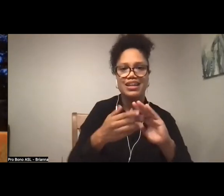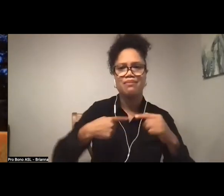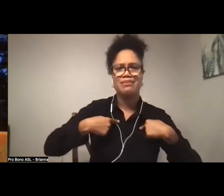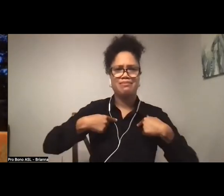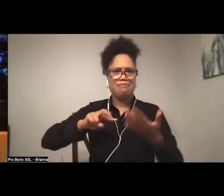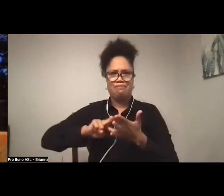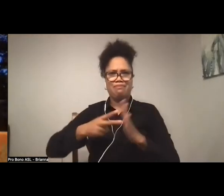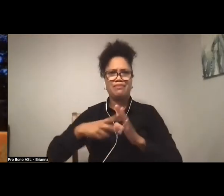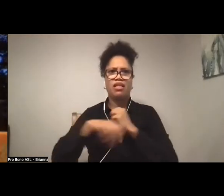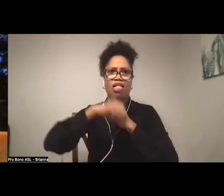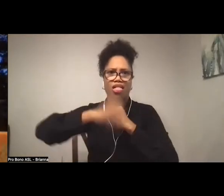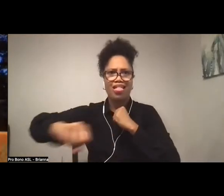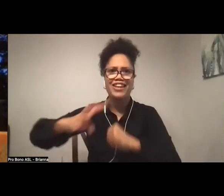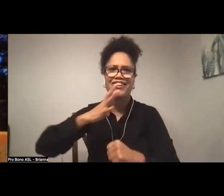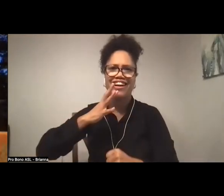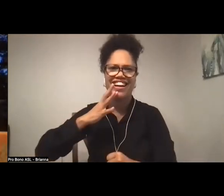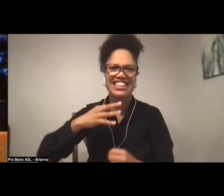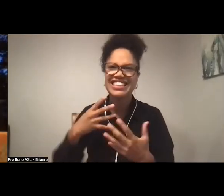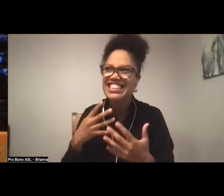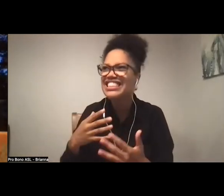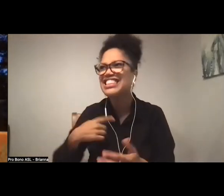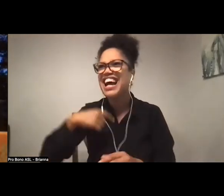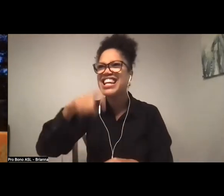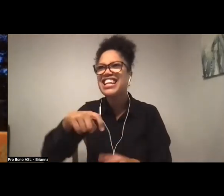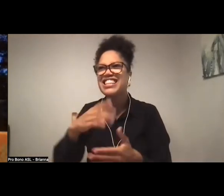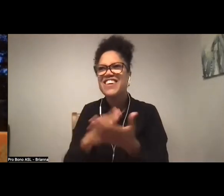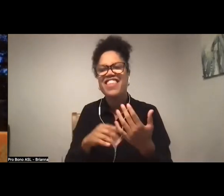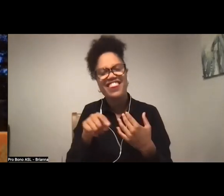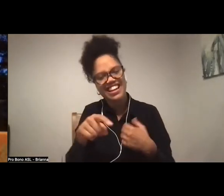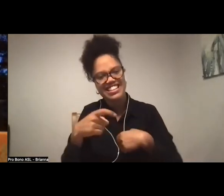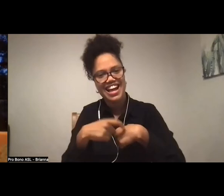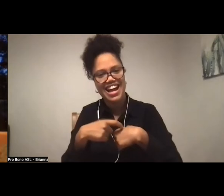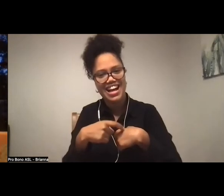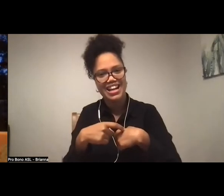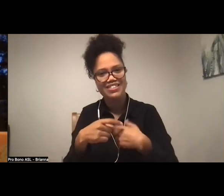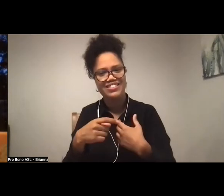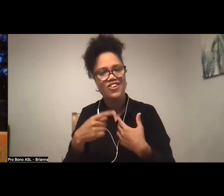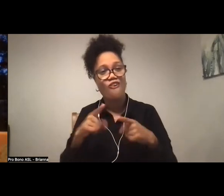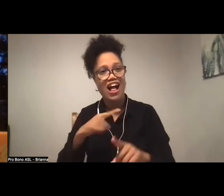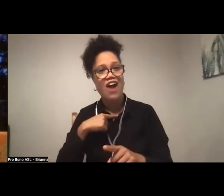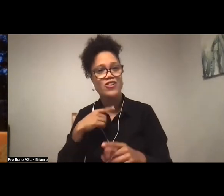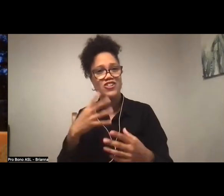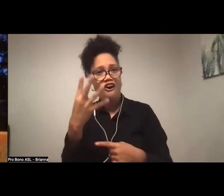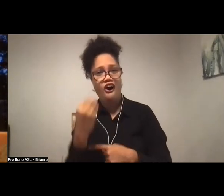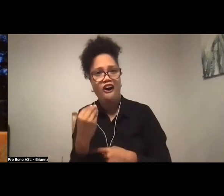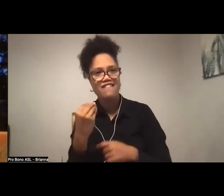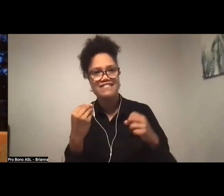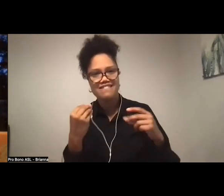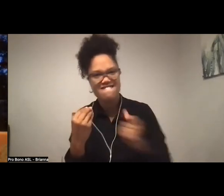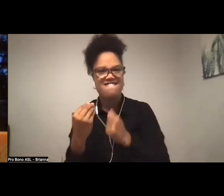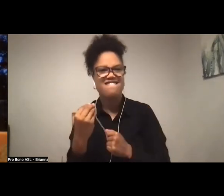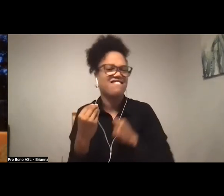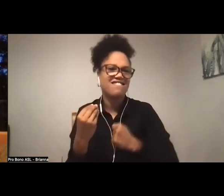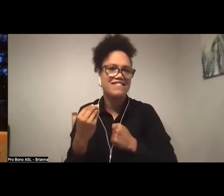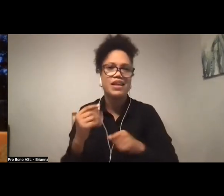this long or I needed those few minutes that I was off the Zoom, but that's okay. We'll